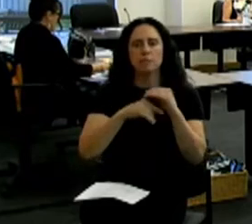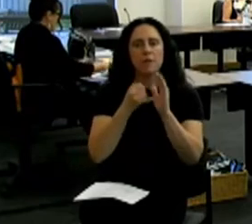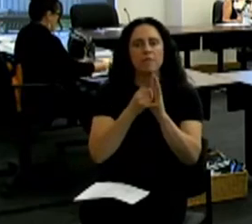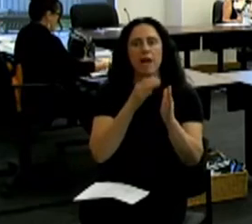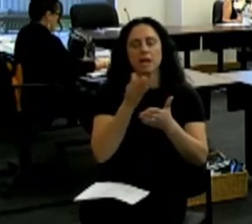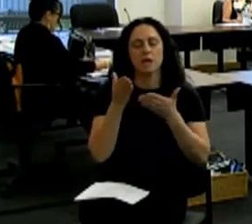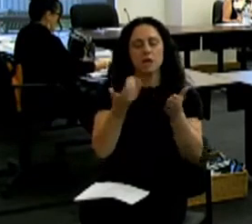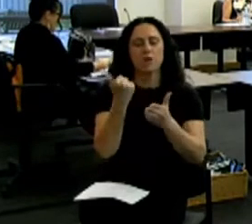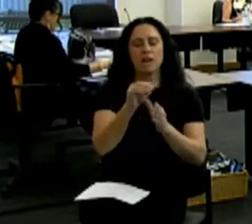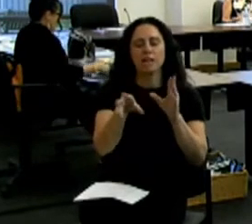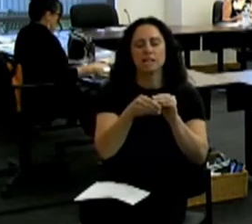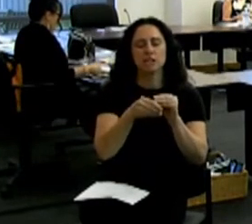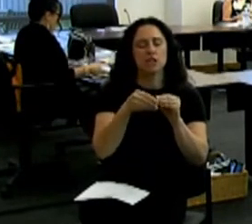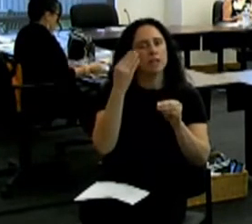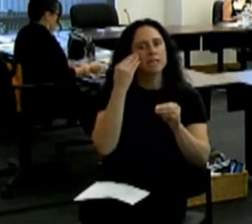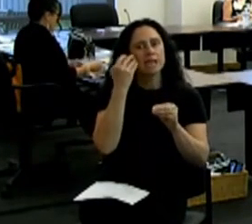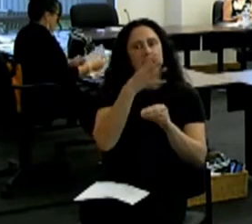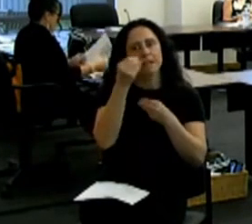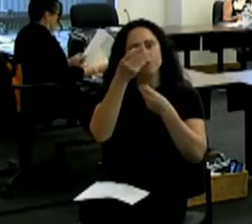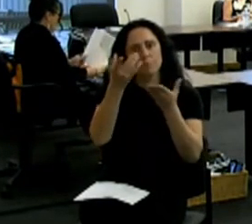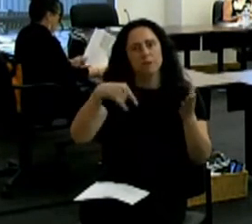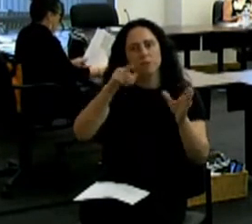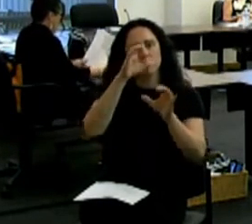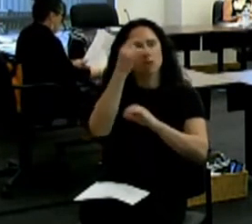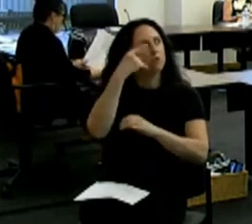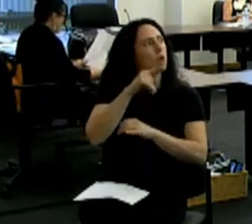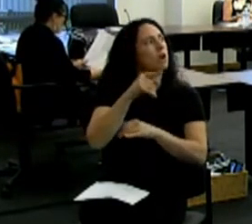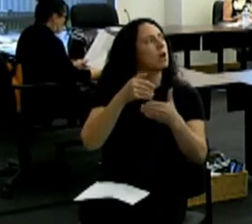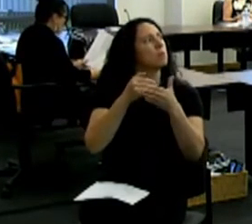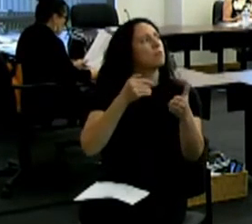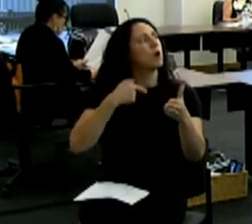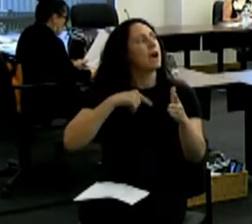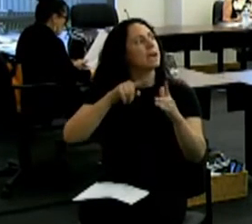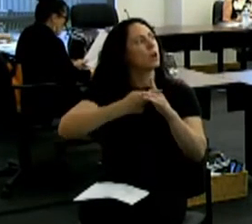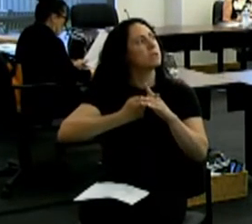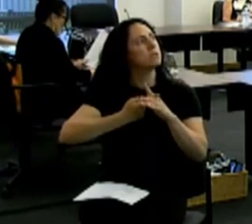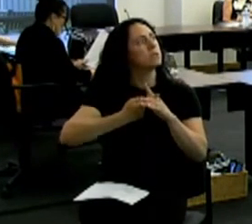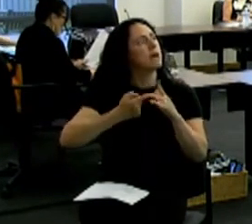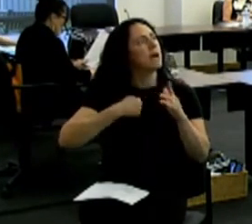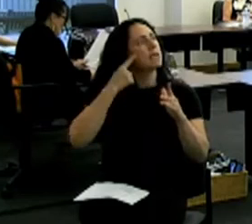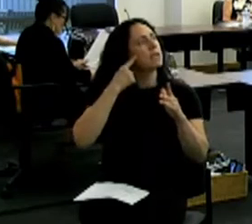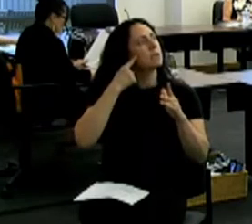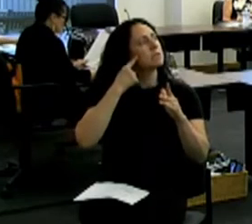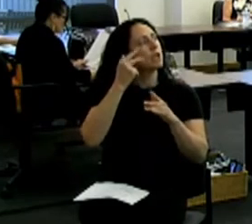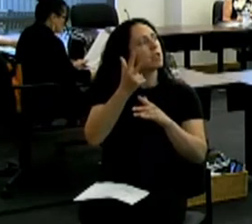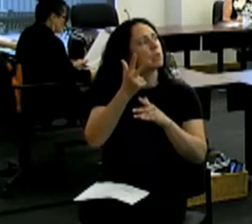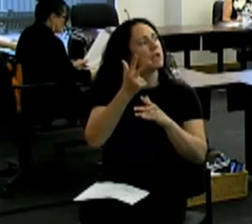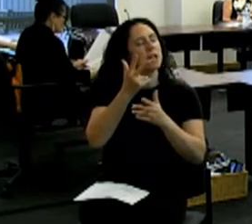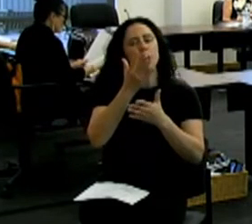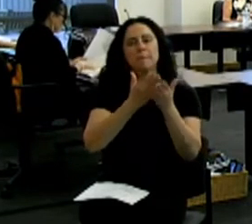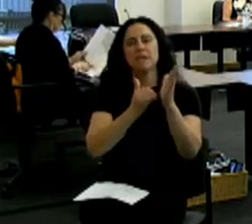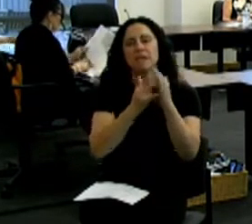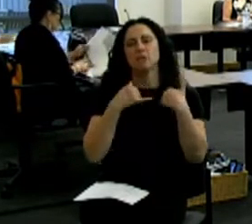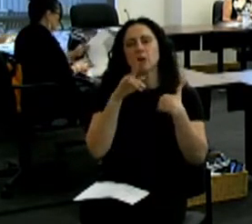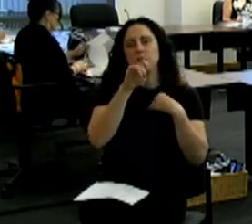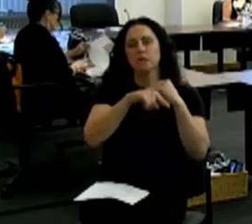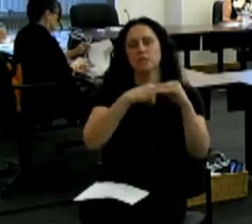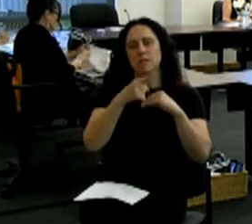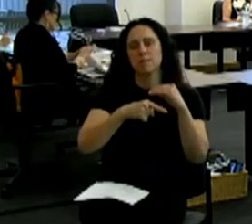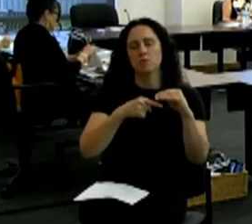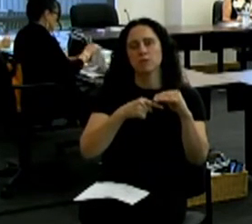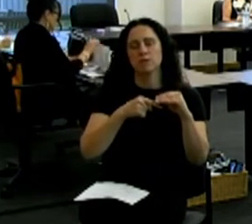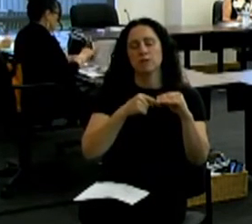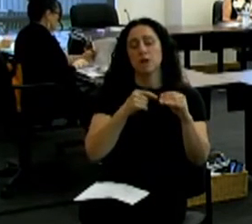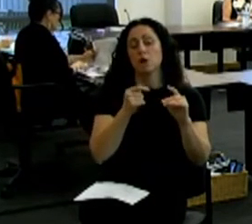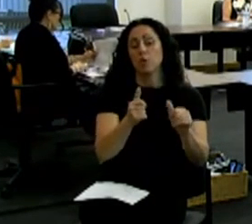additional insight or information that you're looking for. So before I go into, I think it was 3 pieces that you had questions on, I just want to give you a